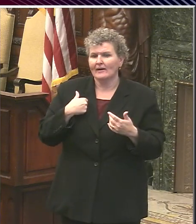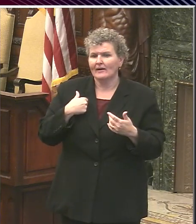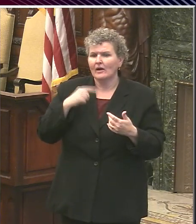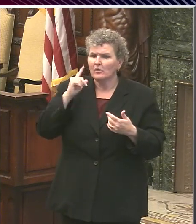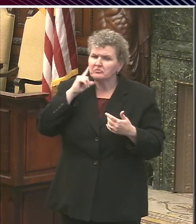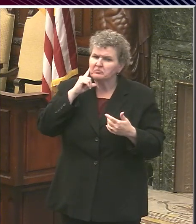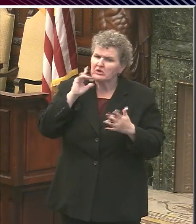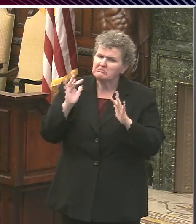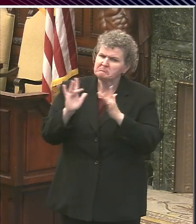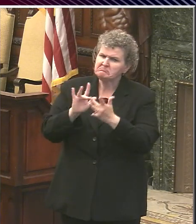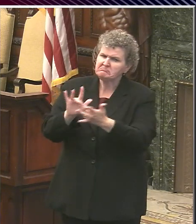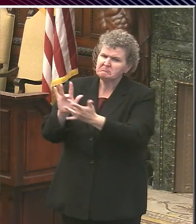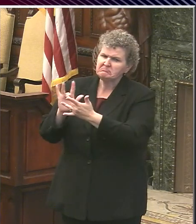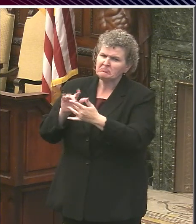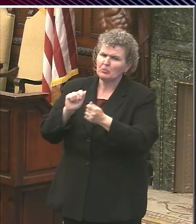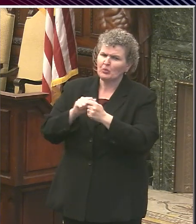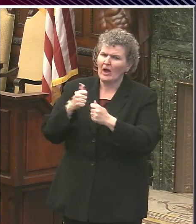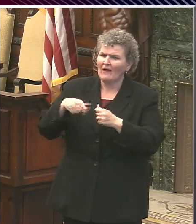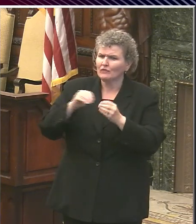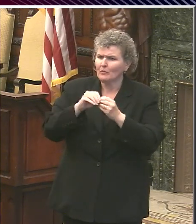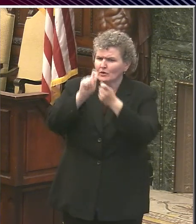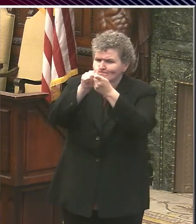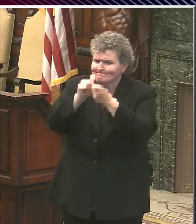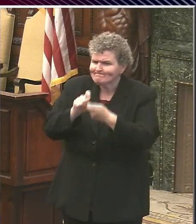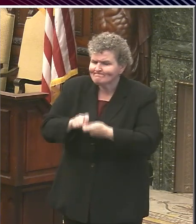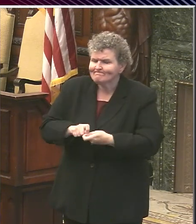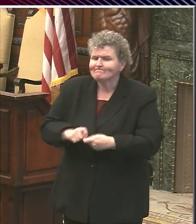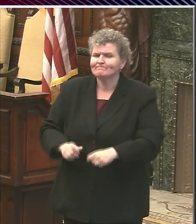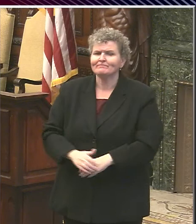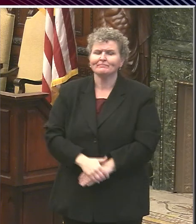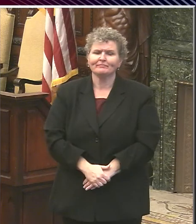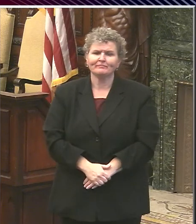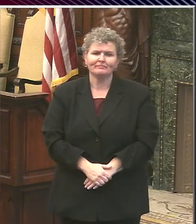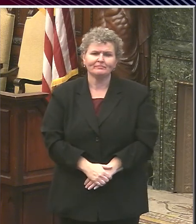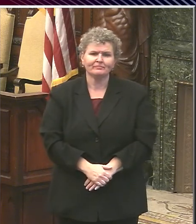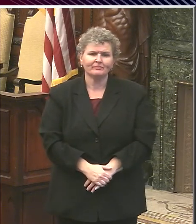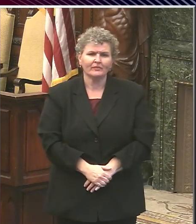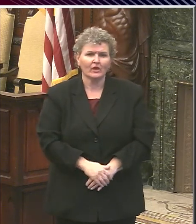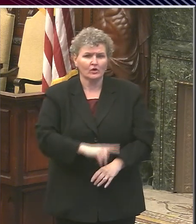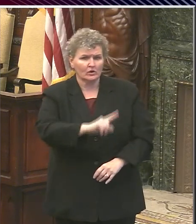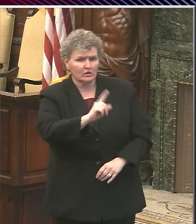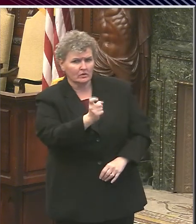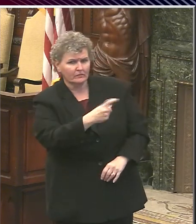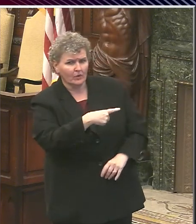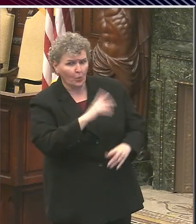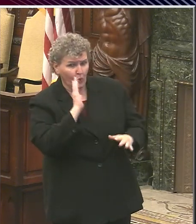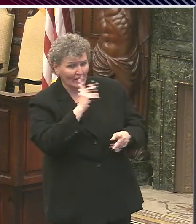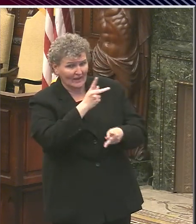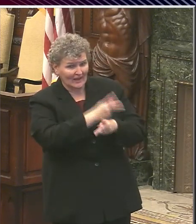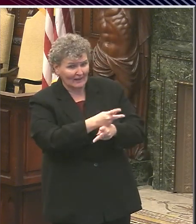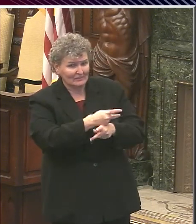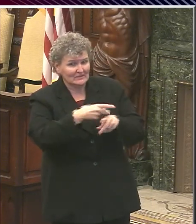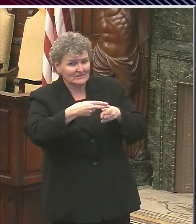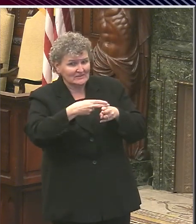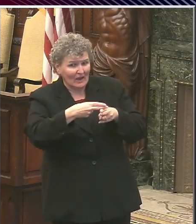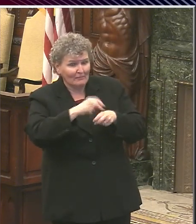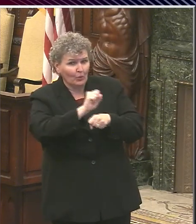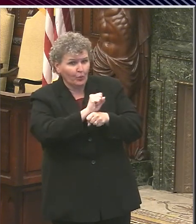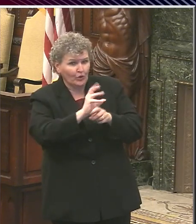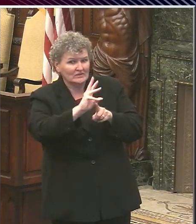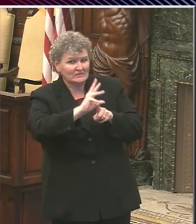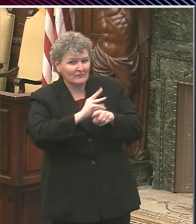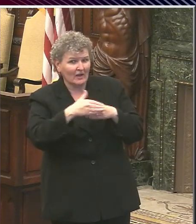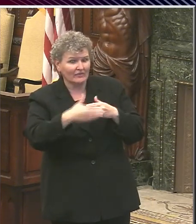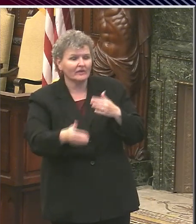more details. Yes, that's correct, Mayor. We're allowed to keep the temp workers for 6 months. Okay, thank